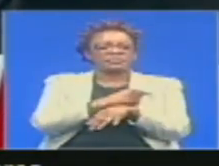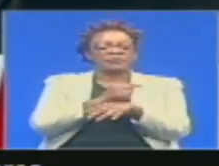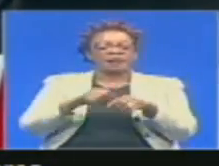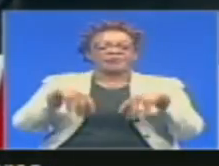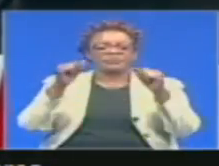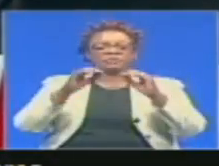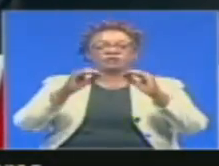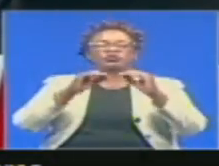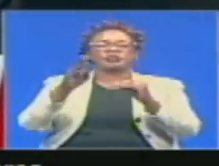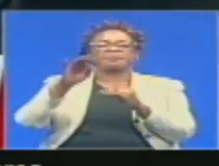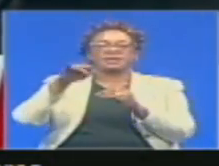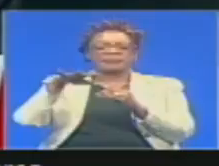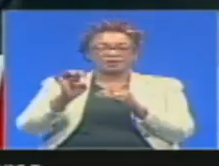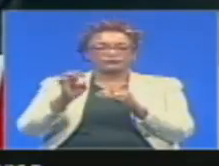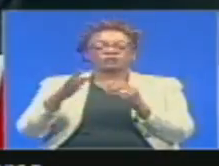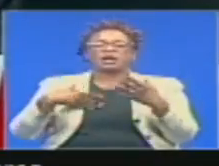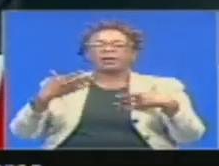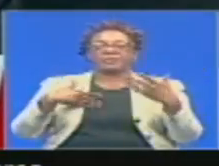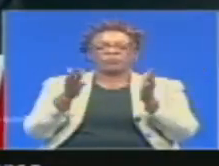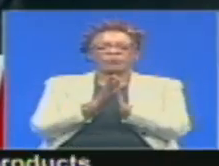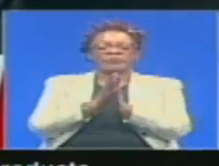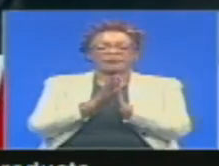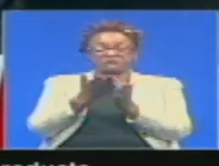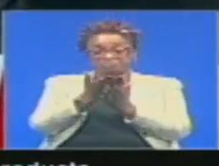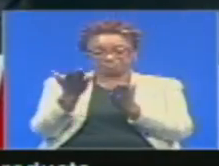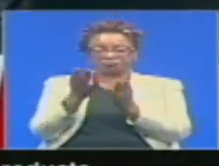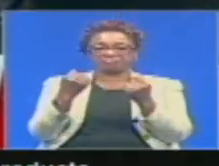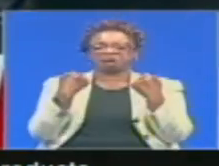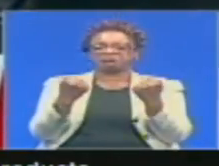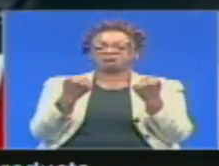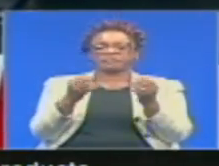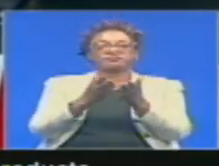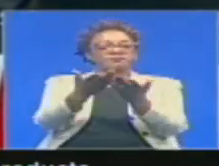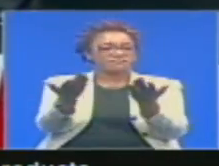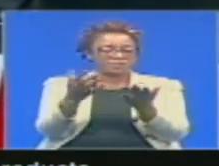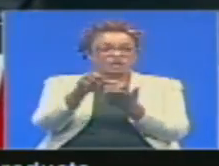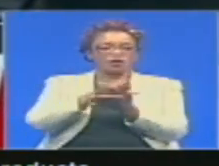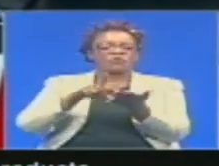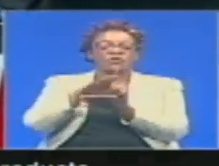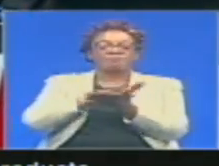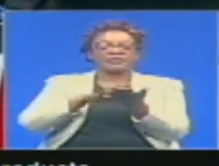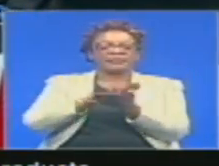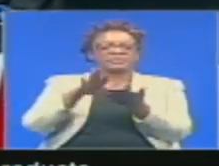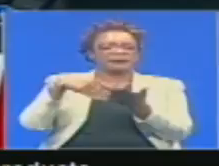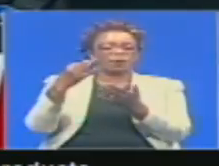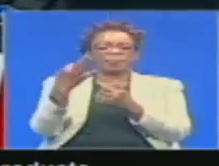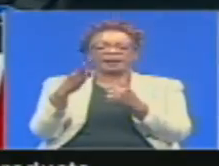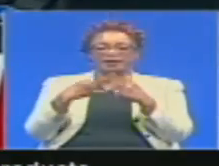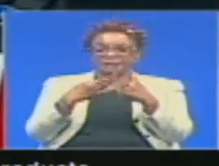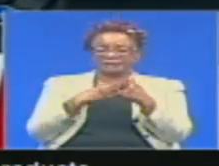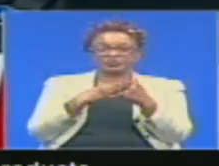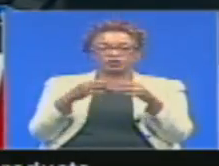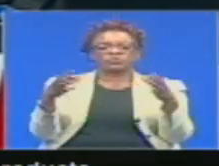Sebastien Migne was left pleased with the players' level of fitness. 21 players, mostly local-based, of the 38-man provisional